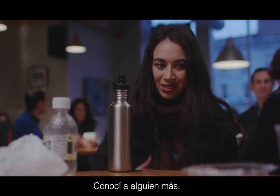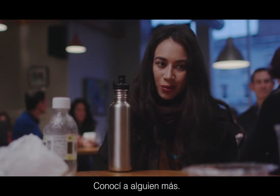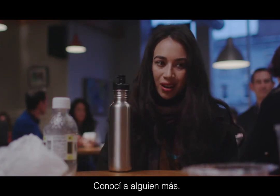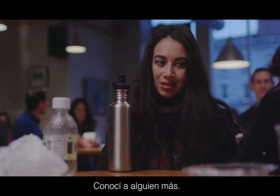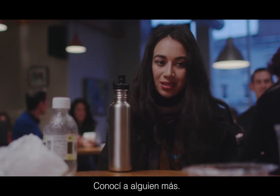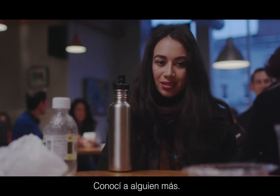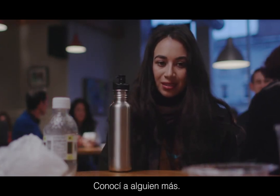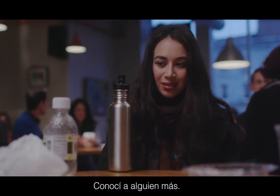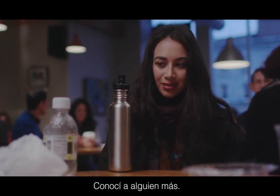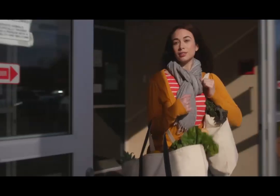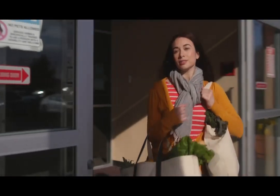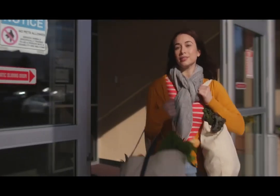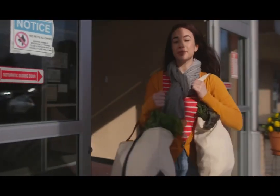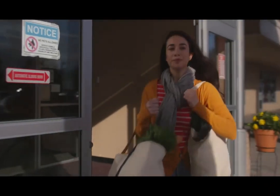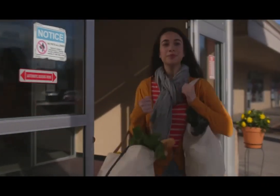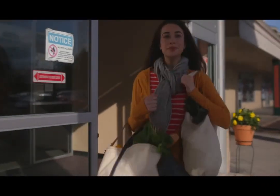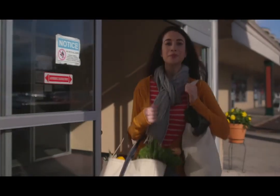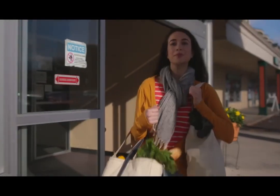I met someone else.